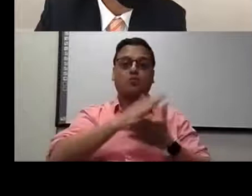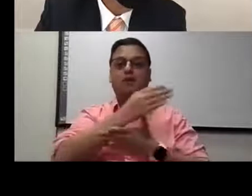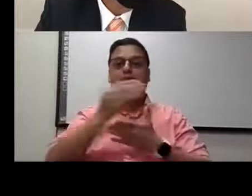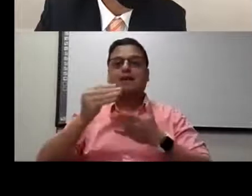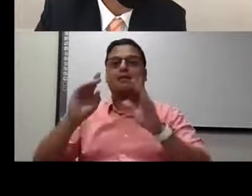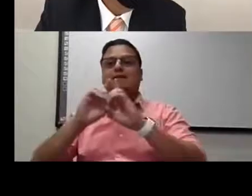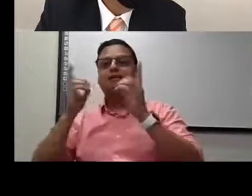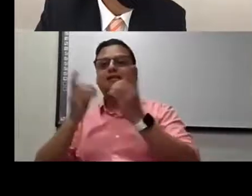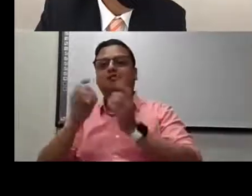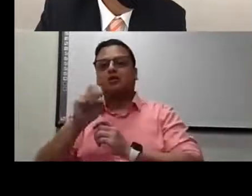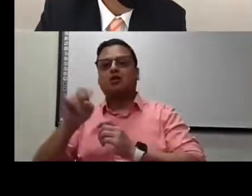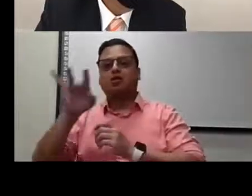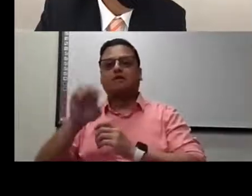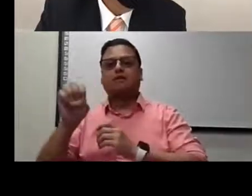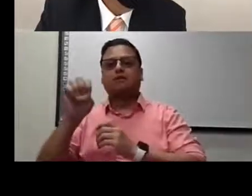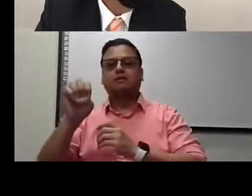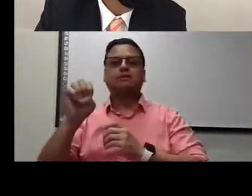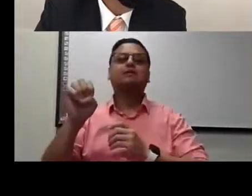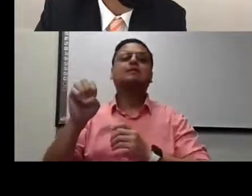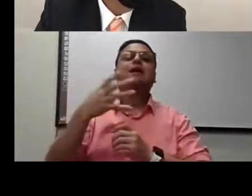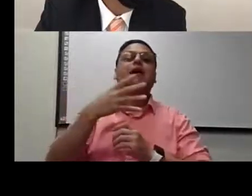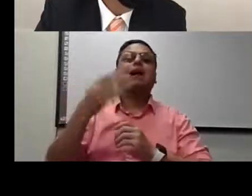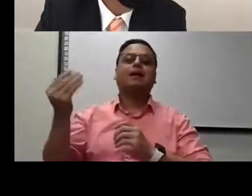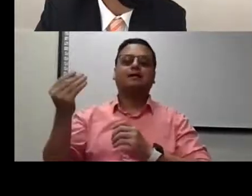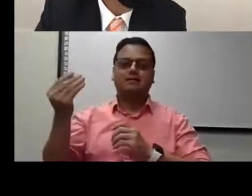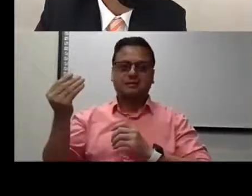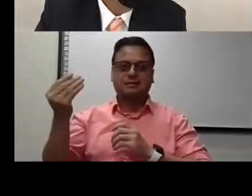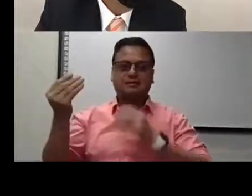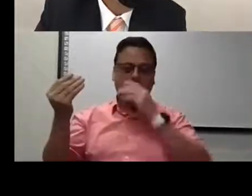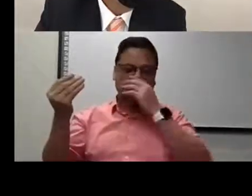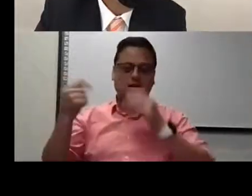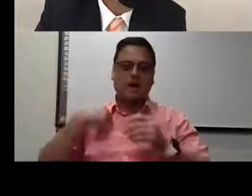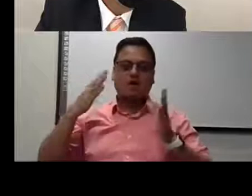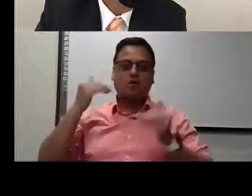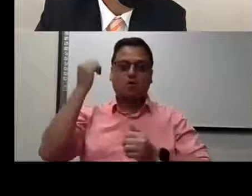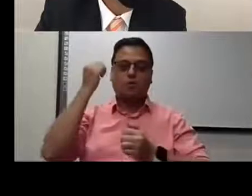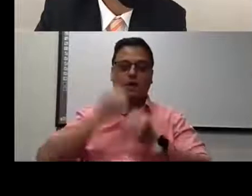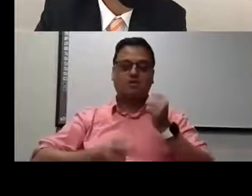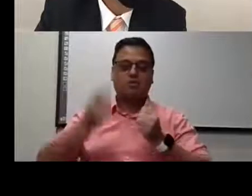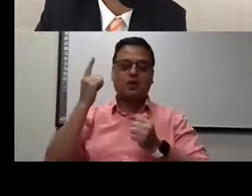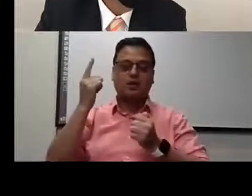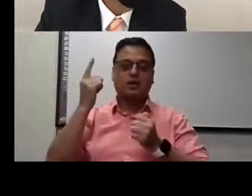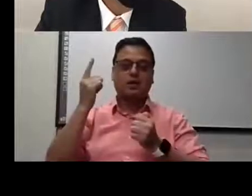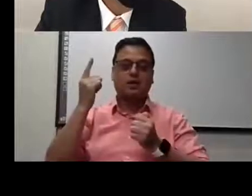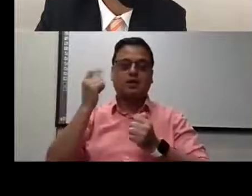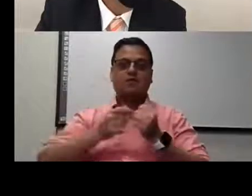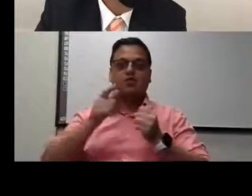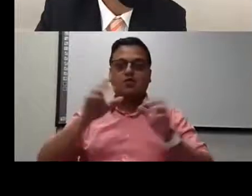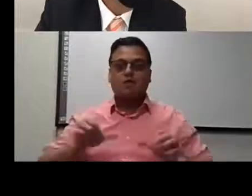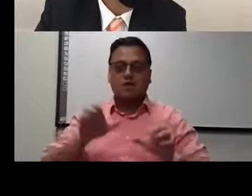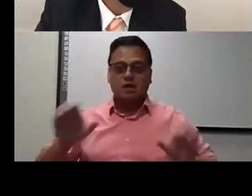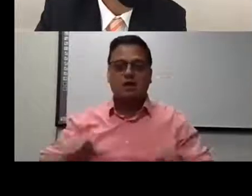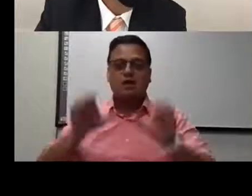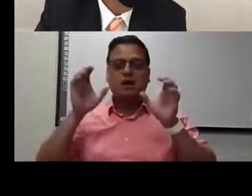district office. And I just hope that everybody knows that, everything you've done has made